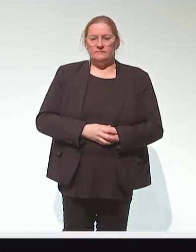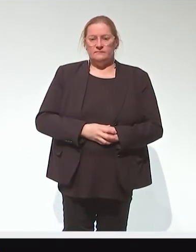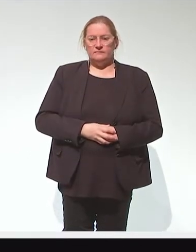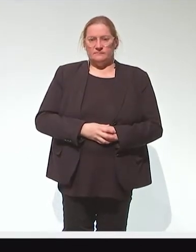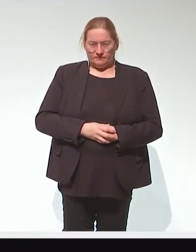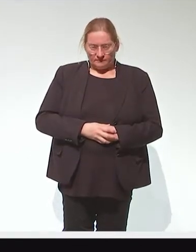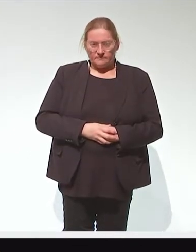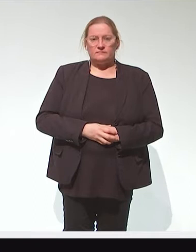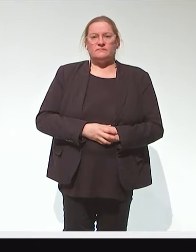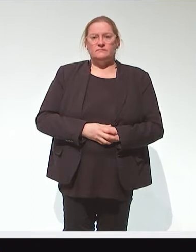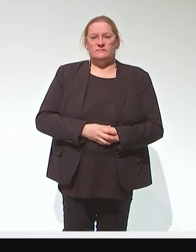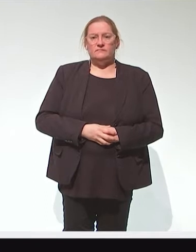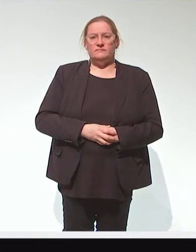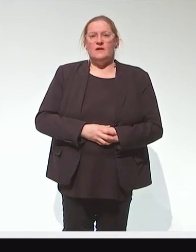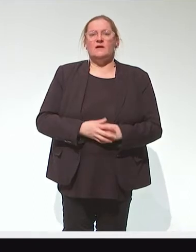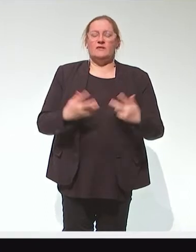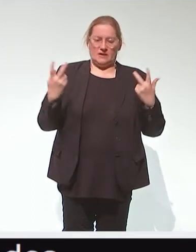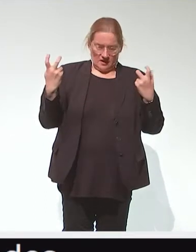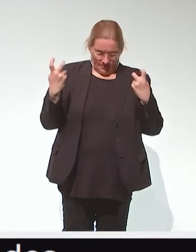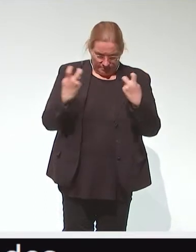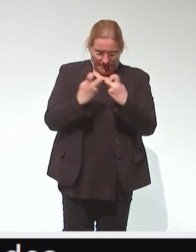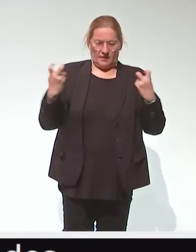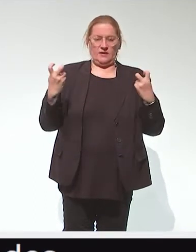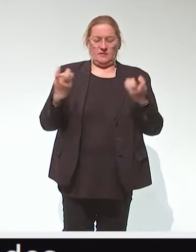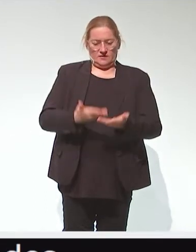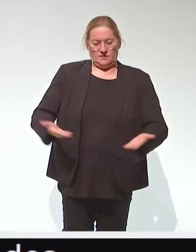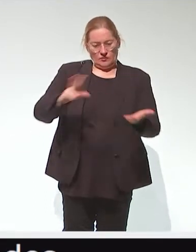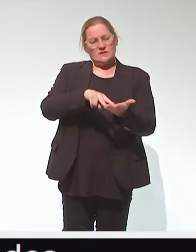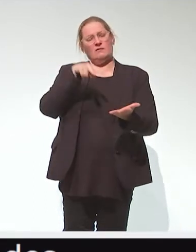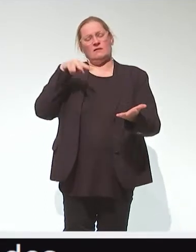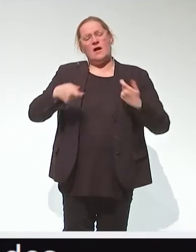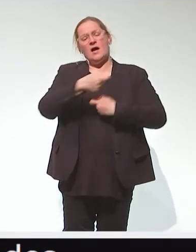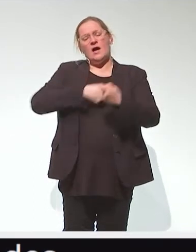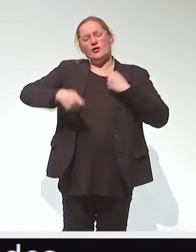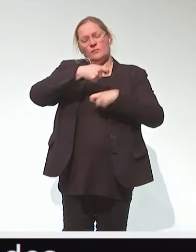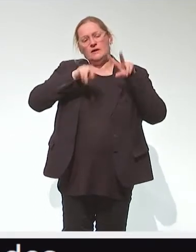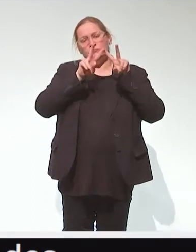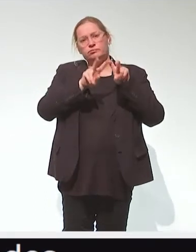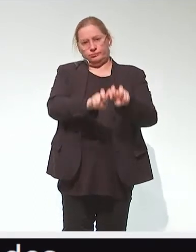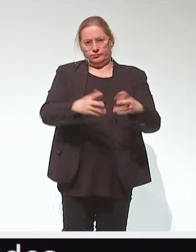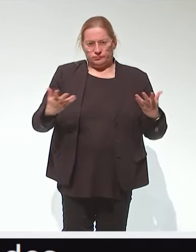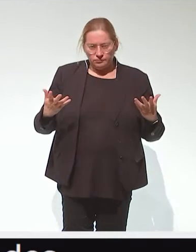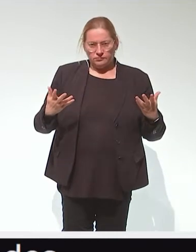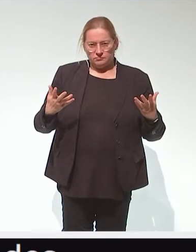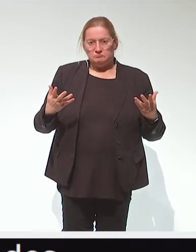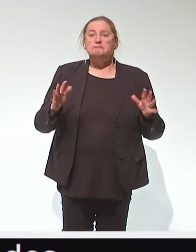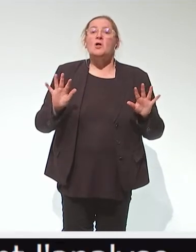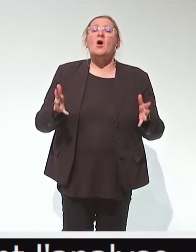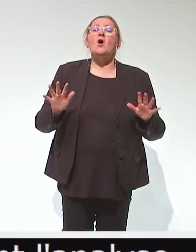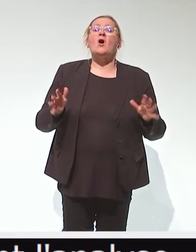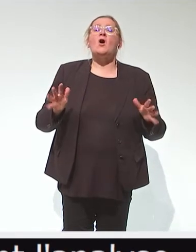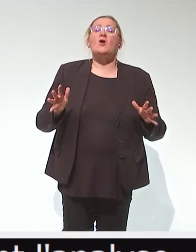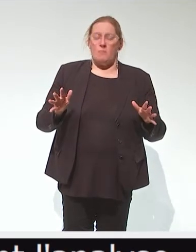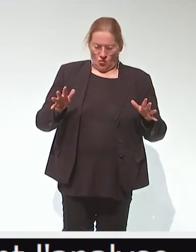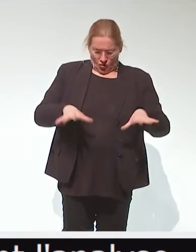to pushing for a more inclusive labor market. Because a lot of these things may seem expensive, but is it really worth it? And the feedback that we got is that there